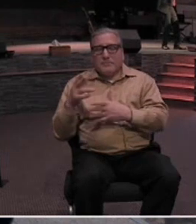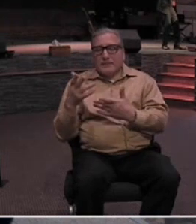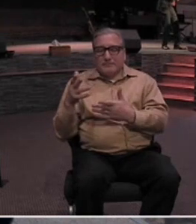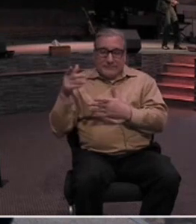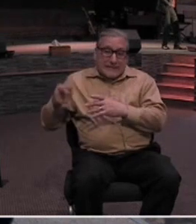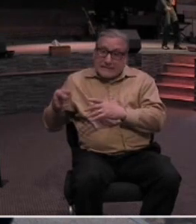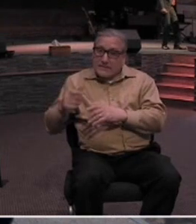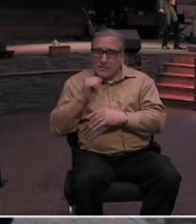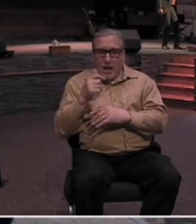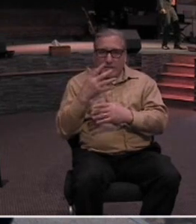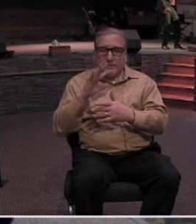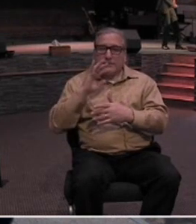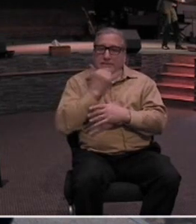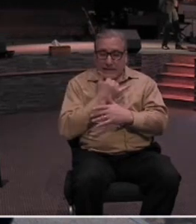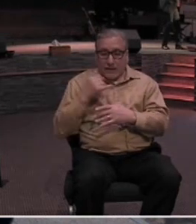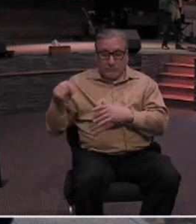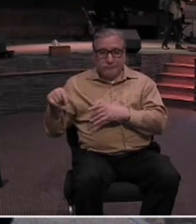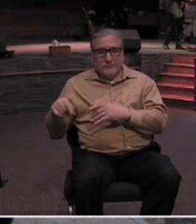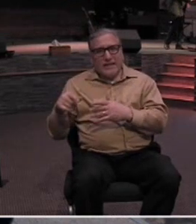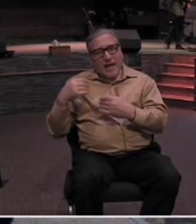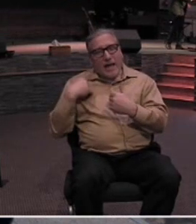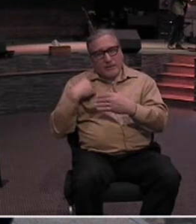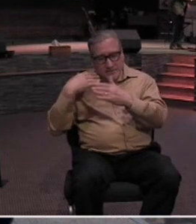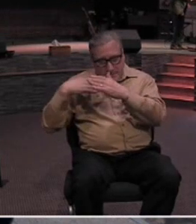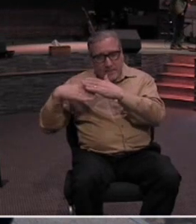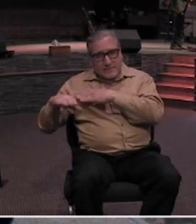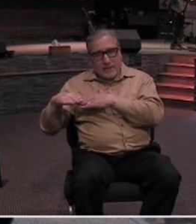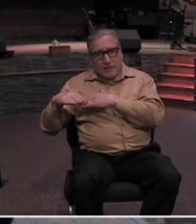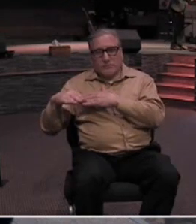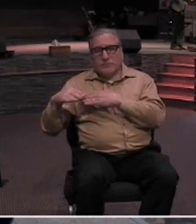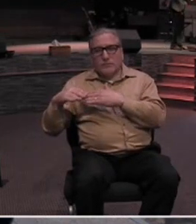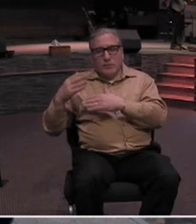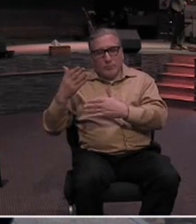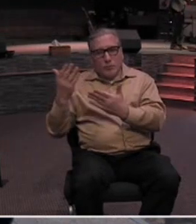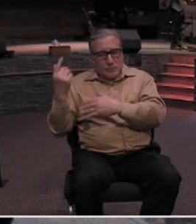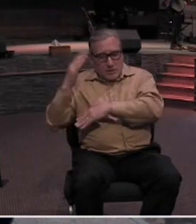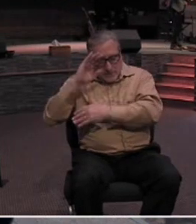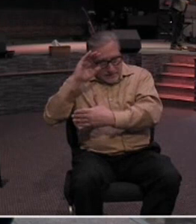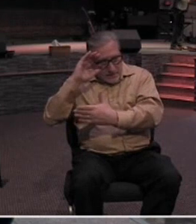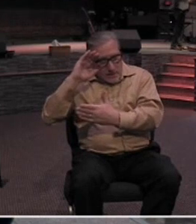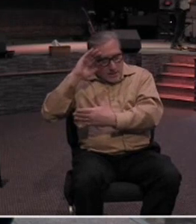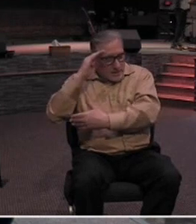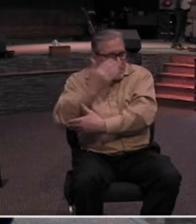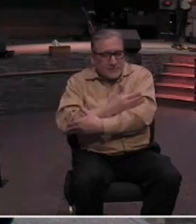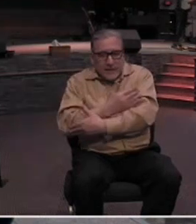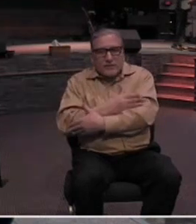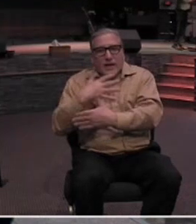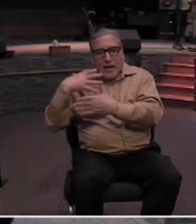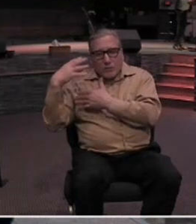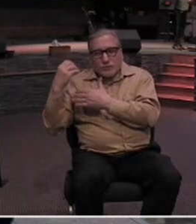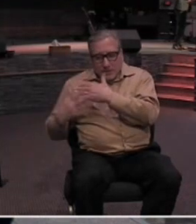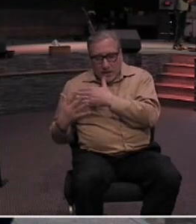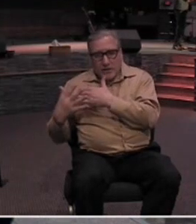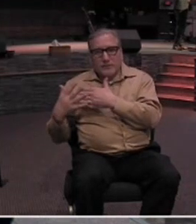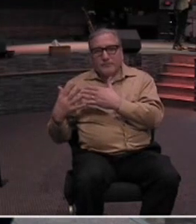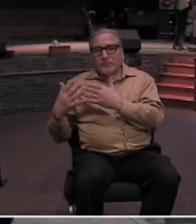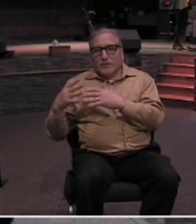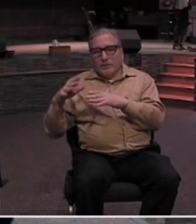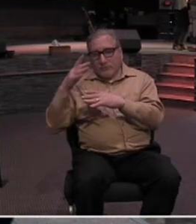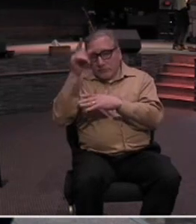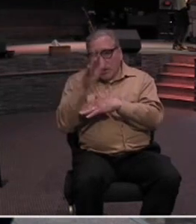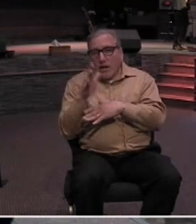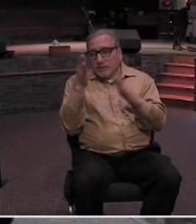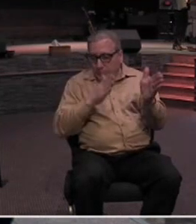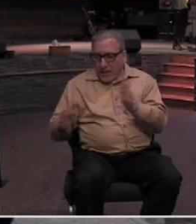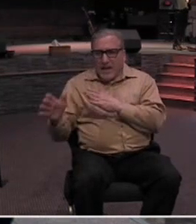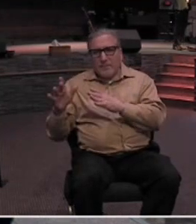mistake? I said nobody is a mistake. There are some individuals in this place. You haven't been a part of the sanctuary. You don't know what it